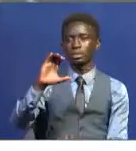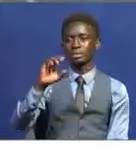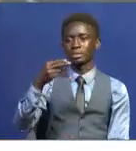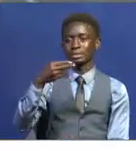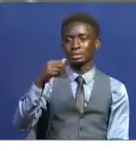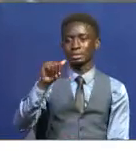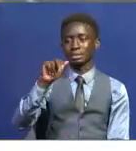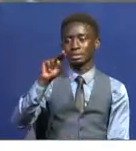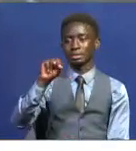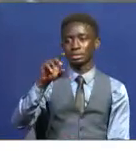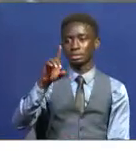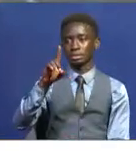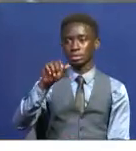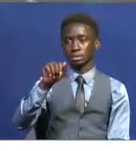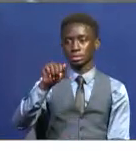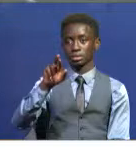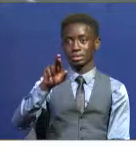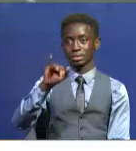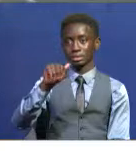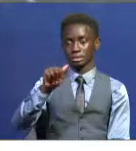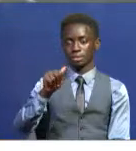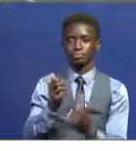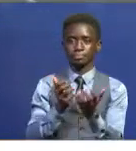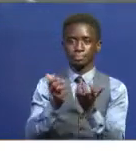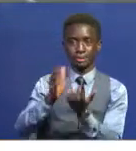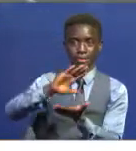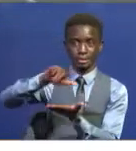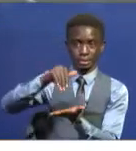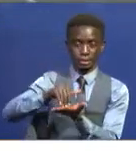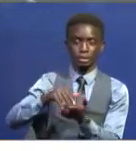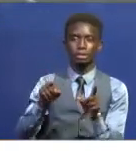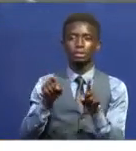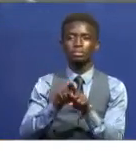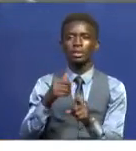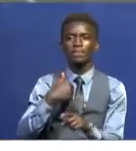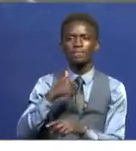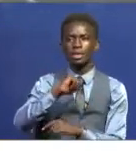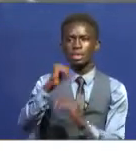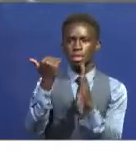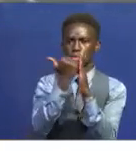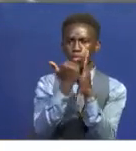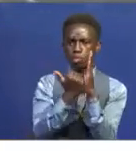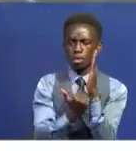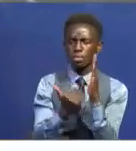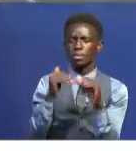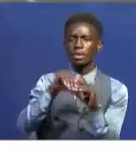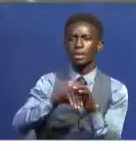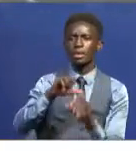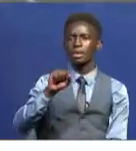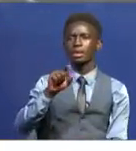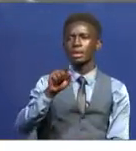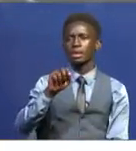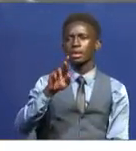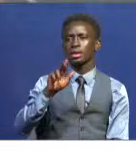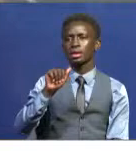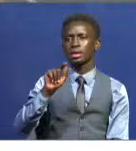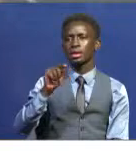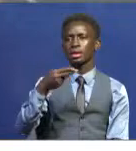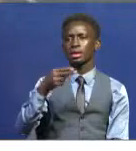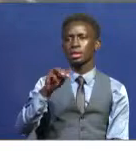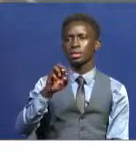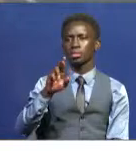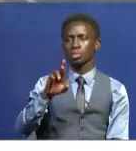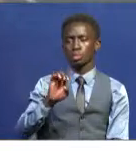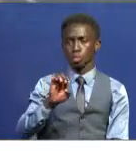is a program, or rather a circle, at the Strathmore University, mm-hmm. the iCube, where young people come together to